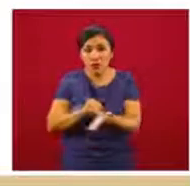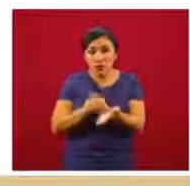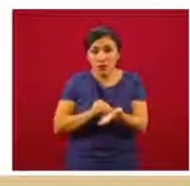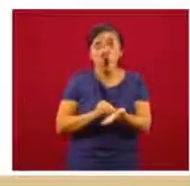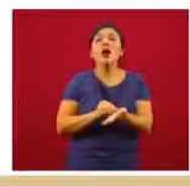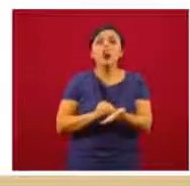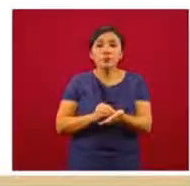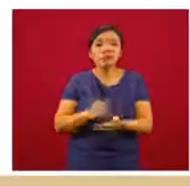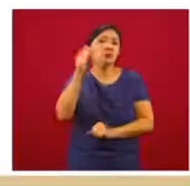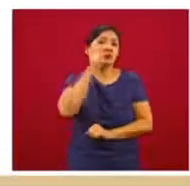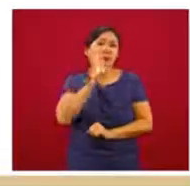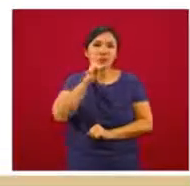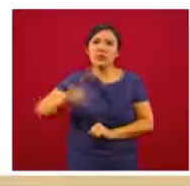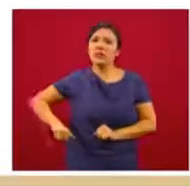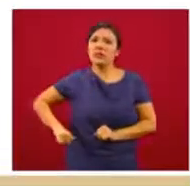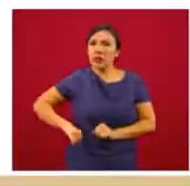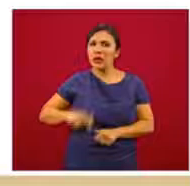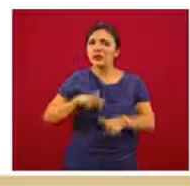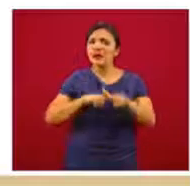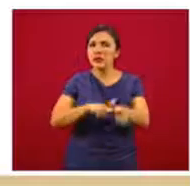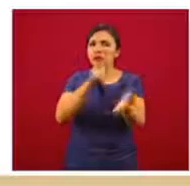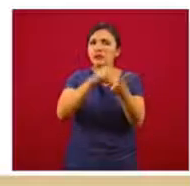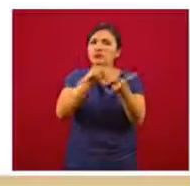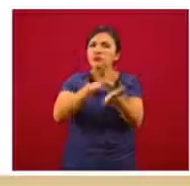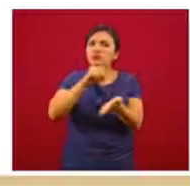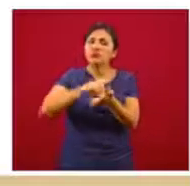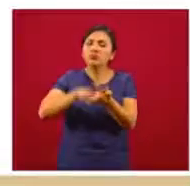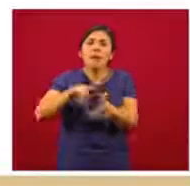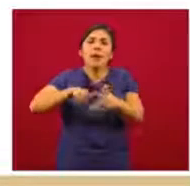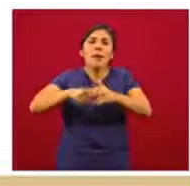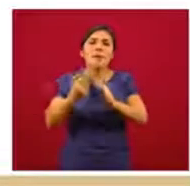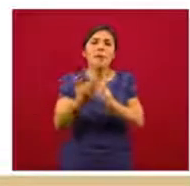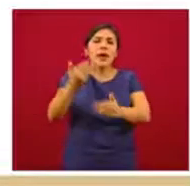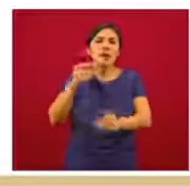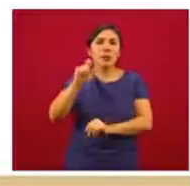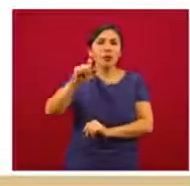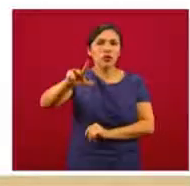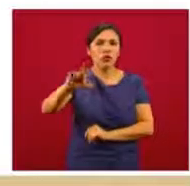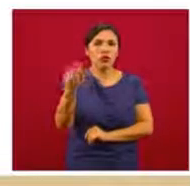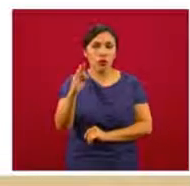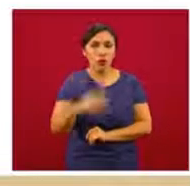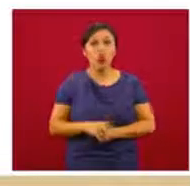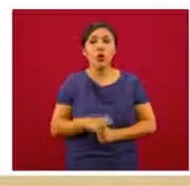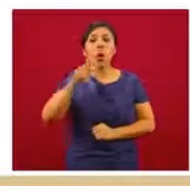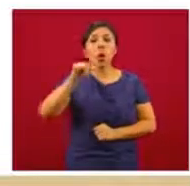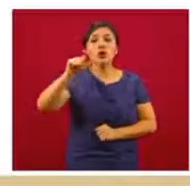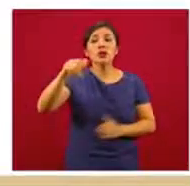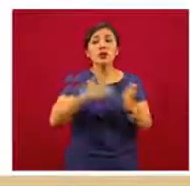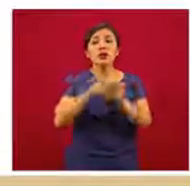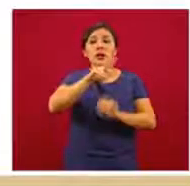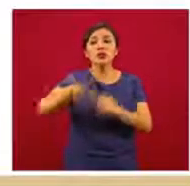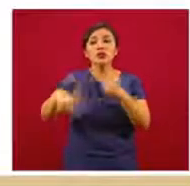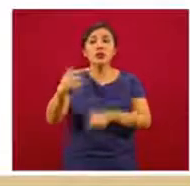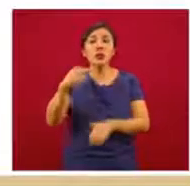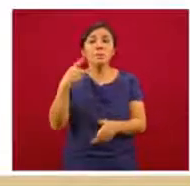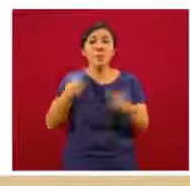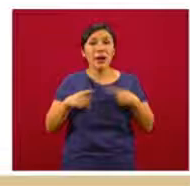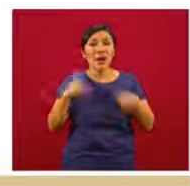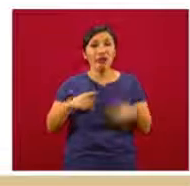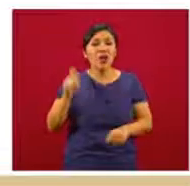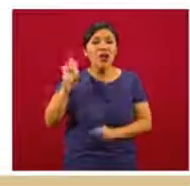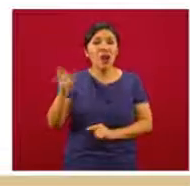sense of infecting, and we are always interested in keeping the registration from the beginning of the